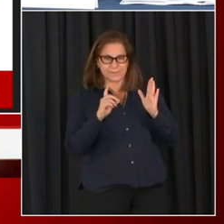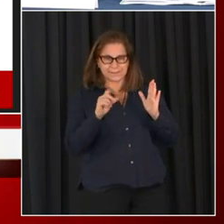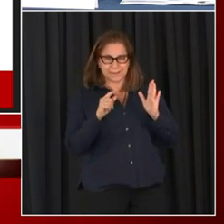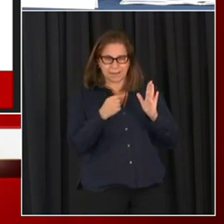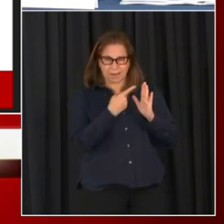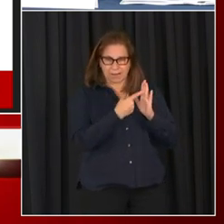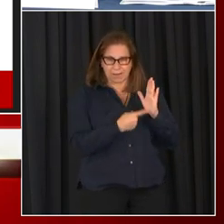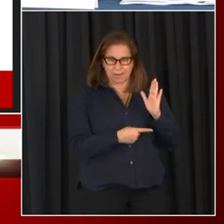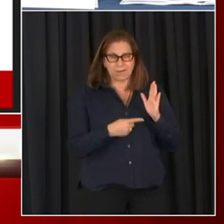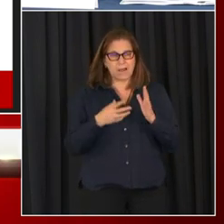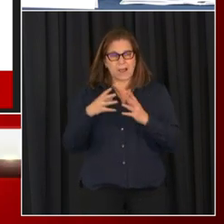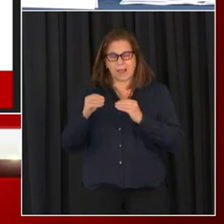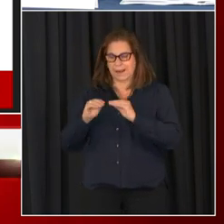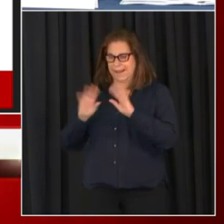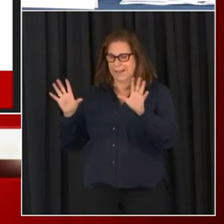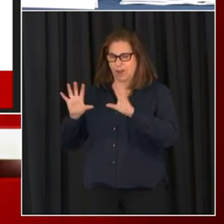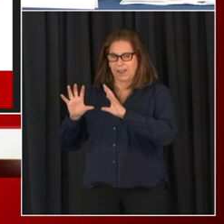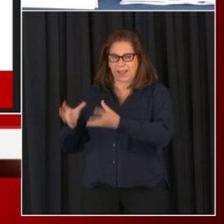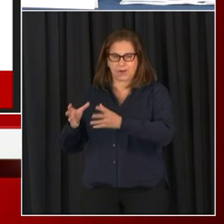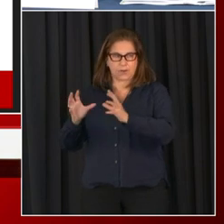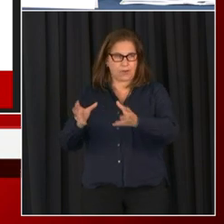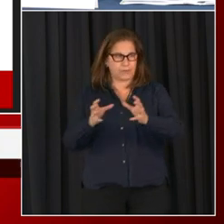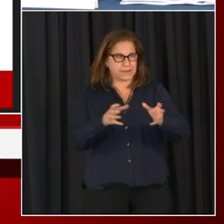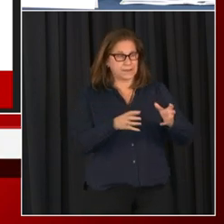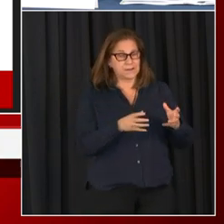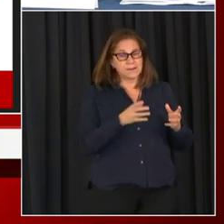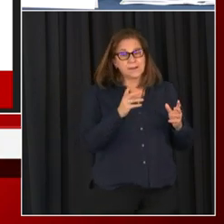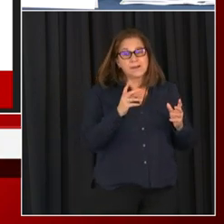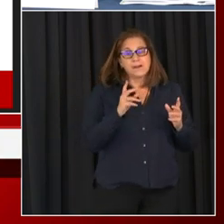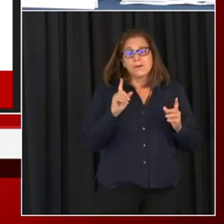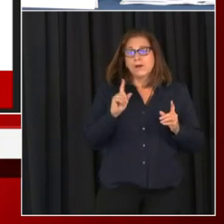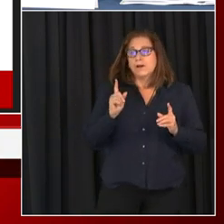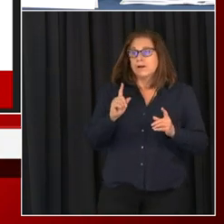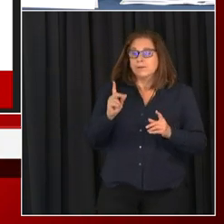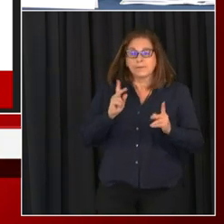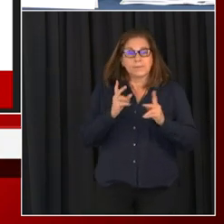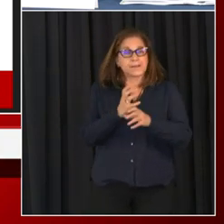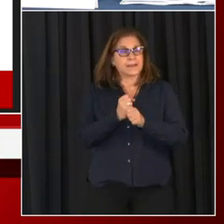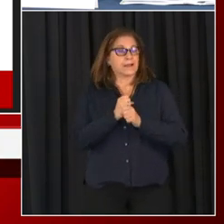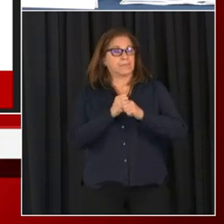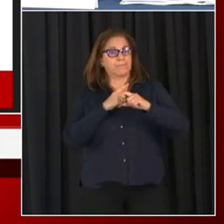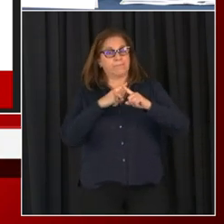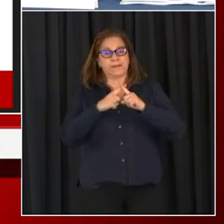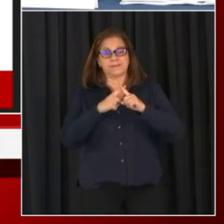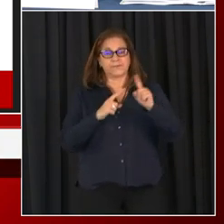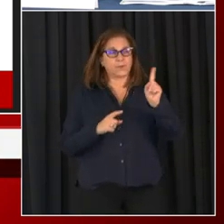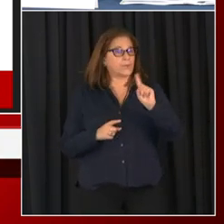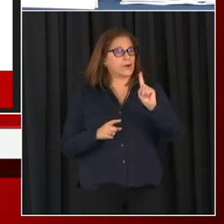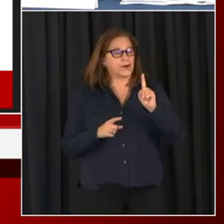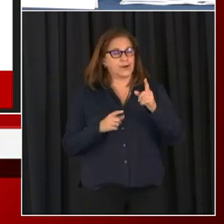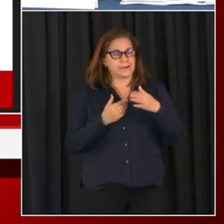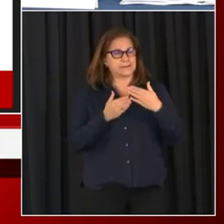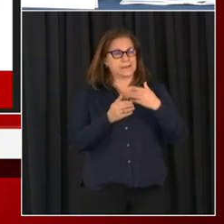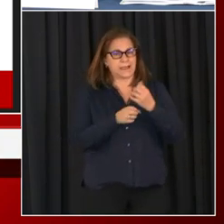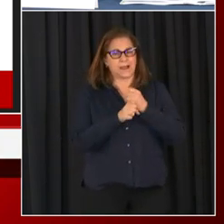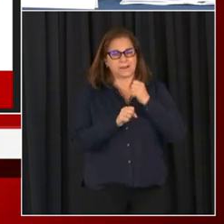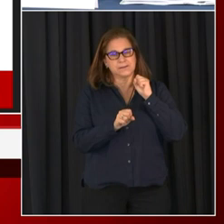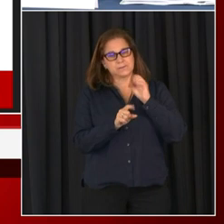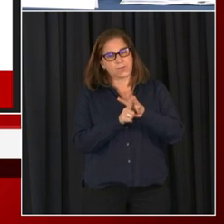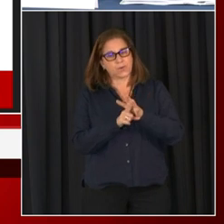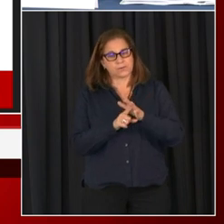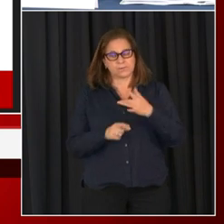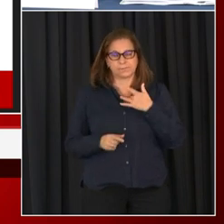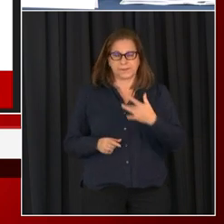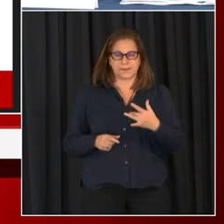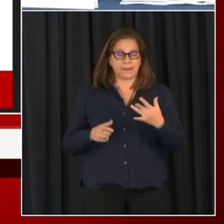for exposure. So there's a number of activities that individuals do throughout the course of the day, the